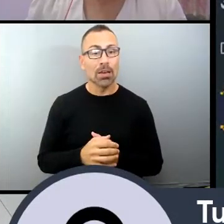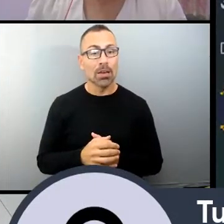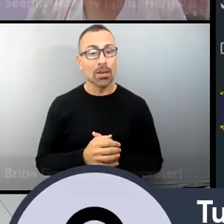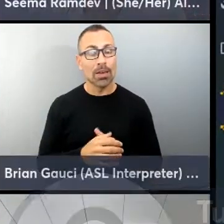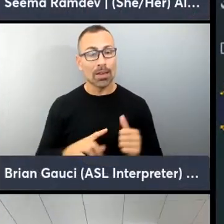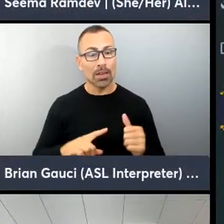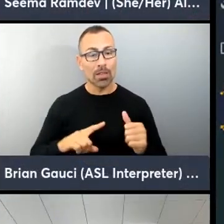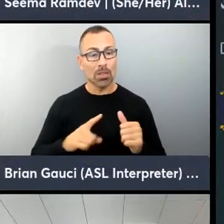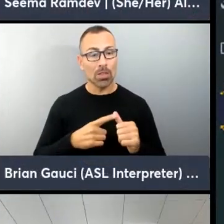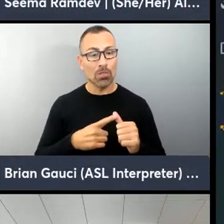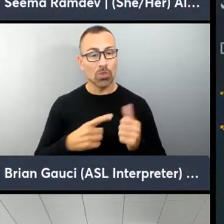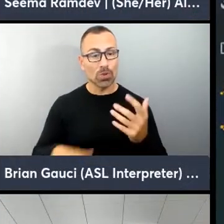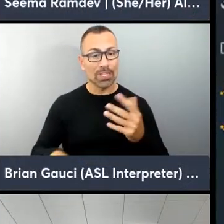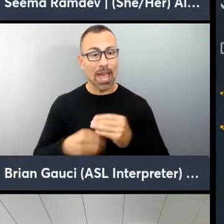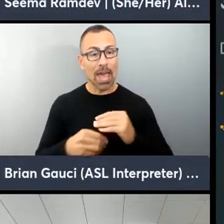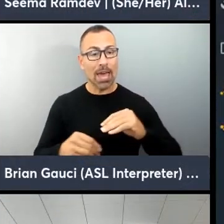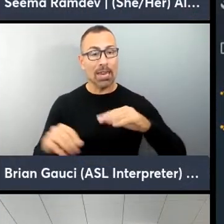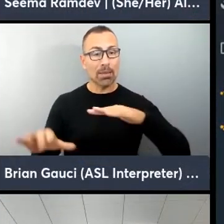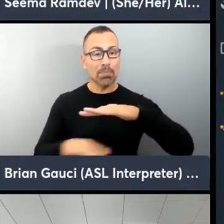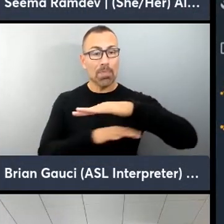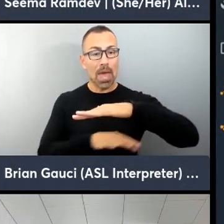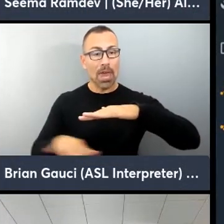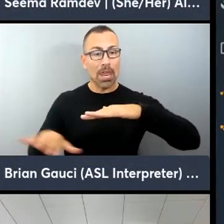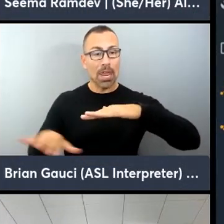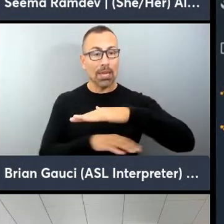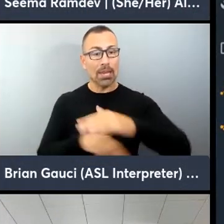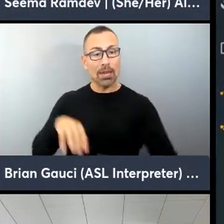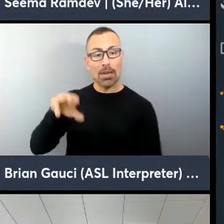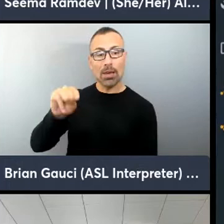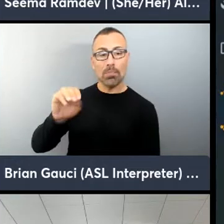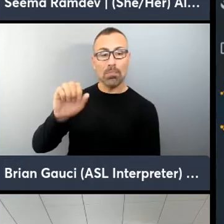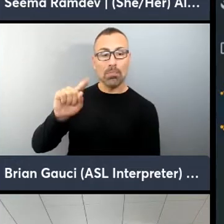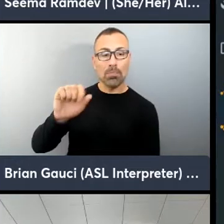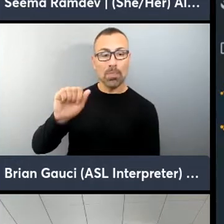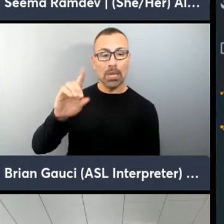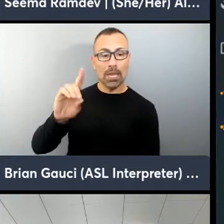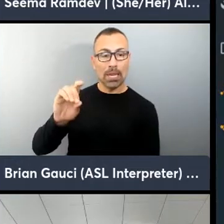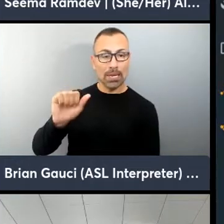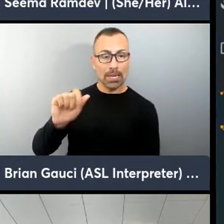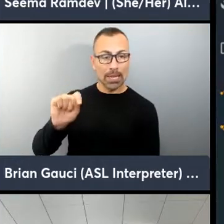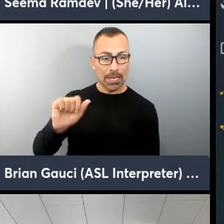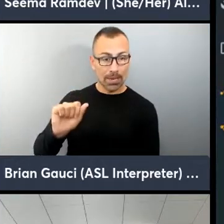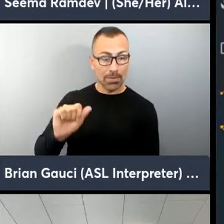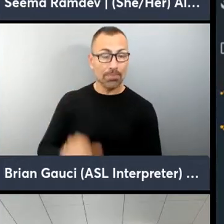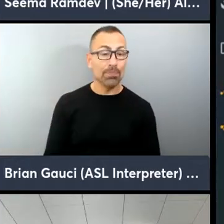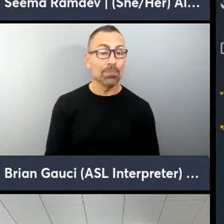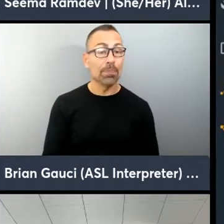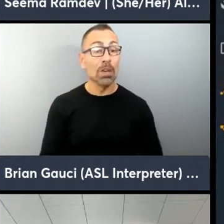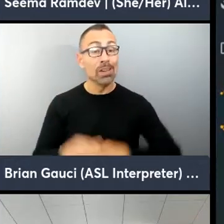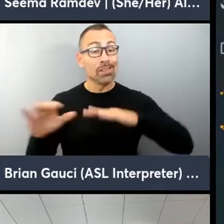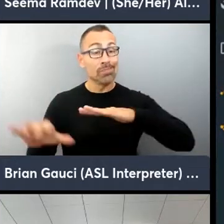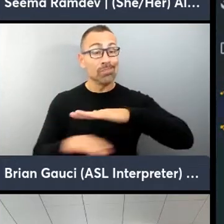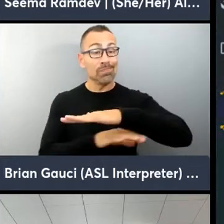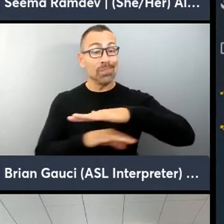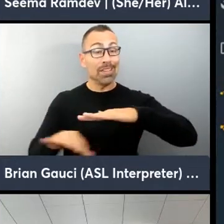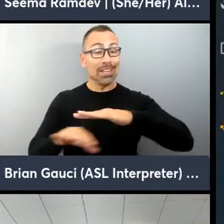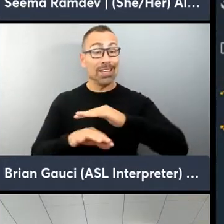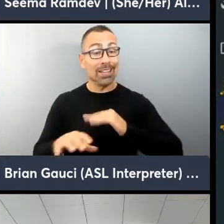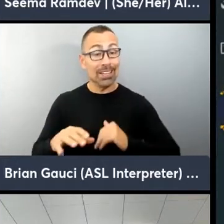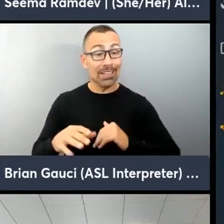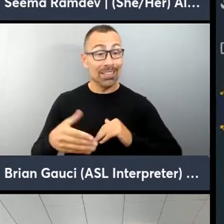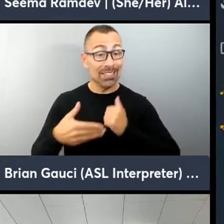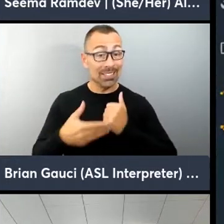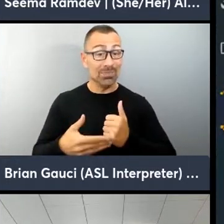around adding metadata in, right? So metadata, if you recall, is helping us in this